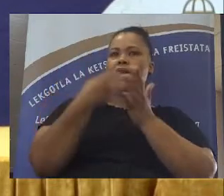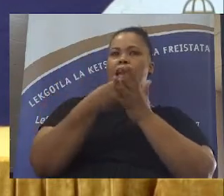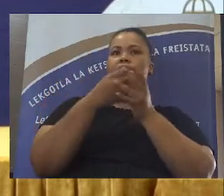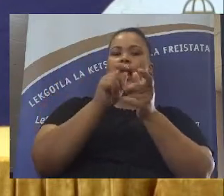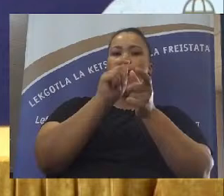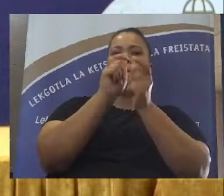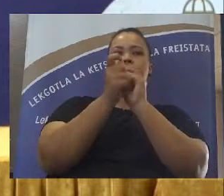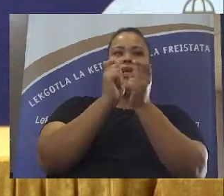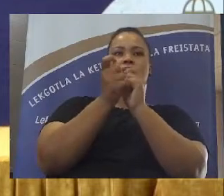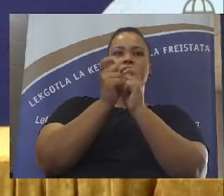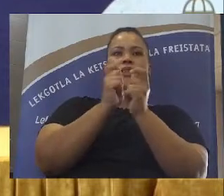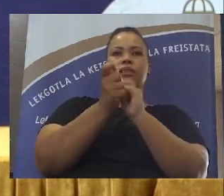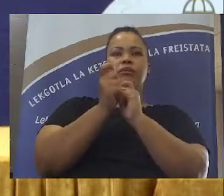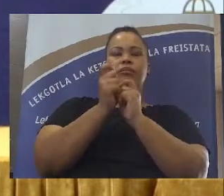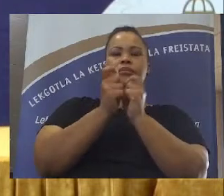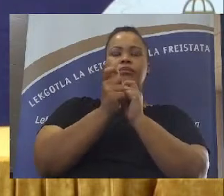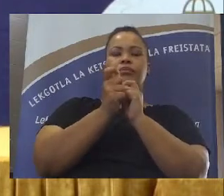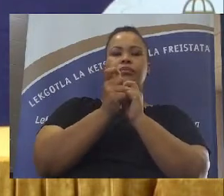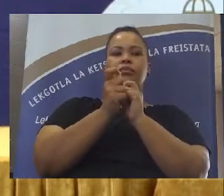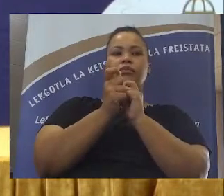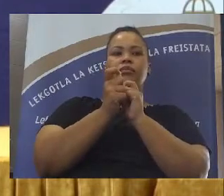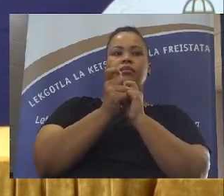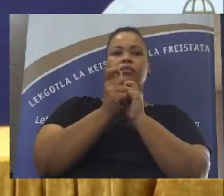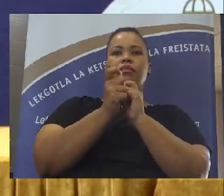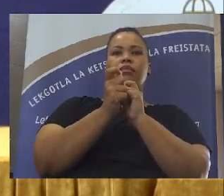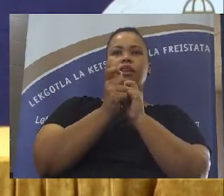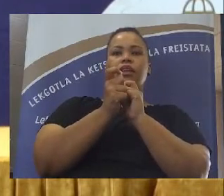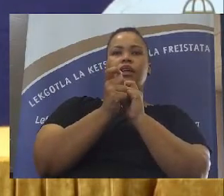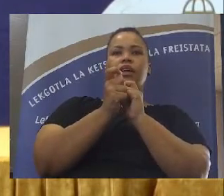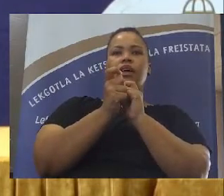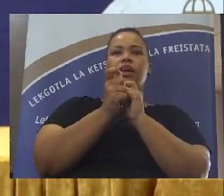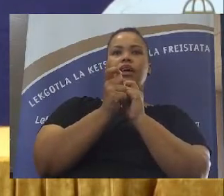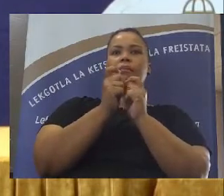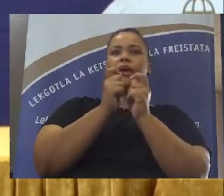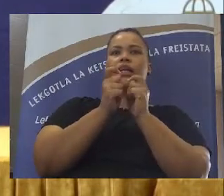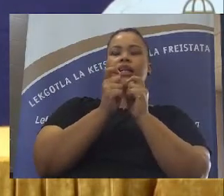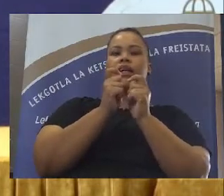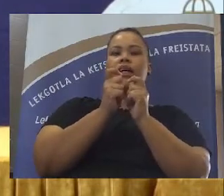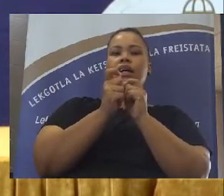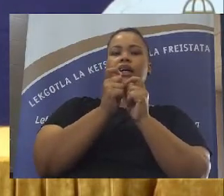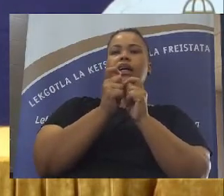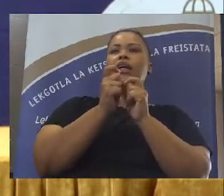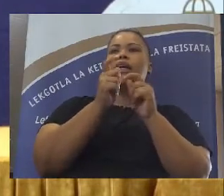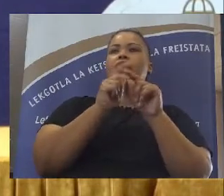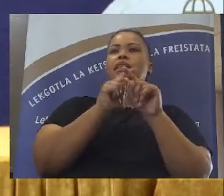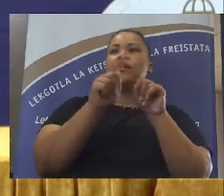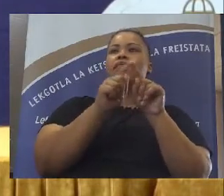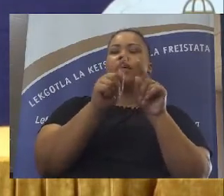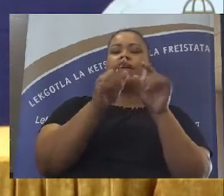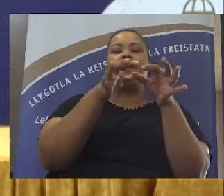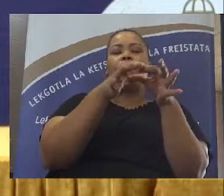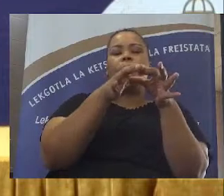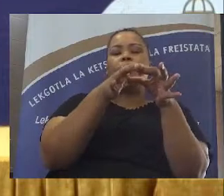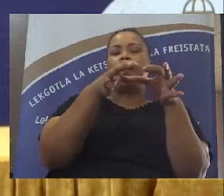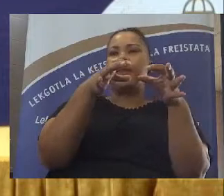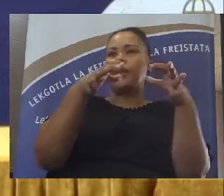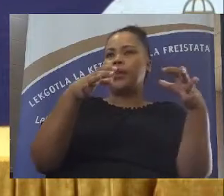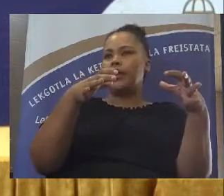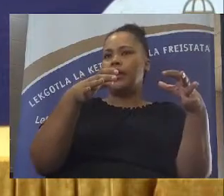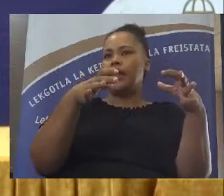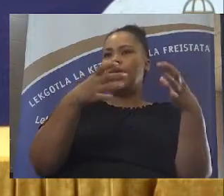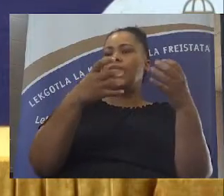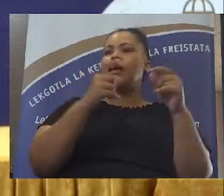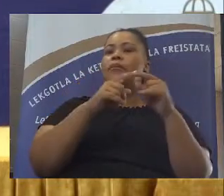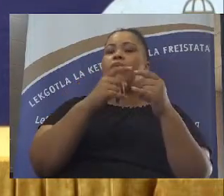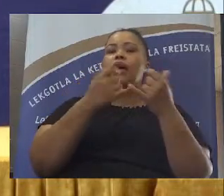amendments to amend the thresholds that determine the different size categories. But at the